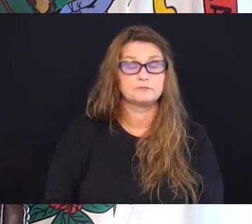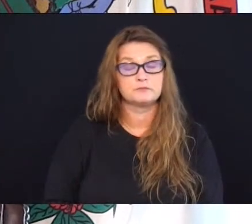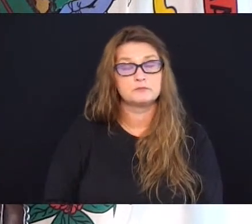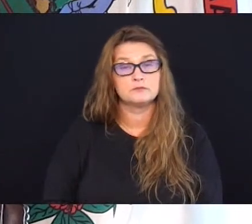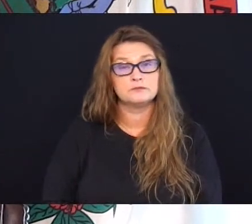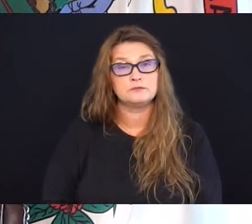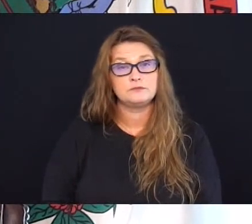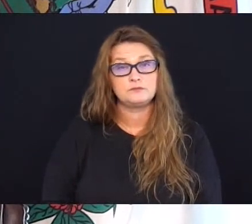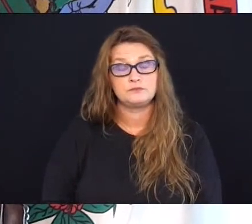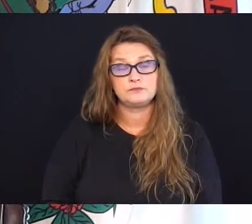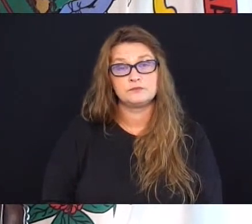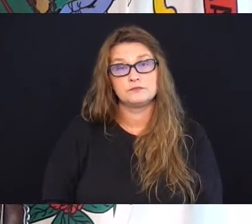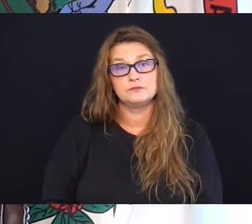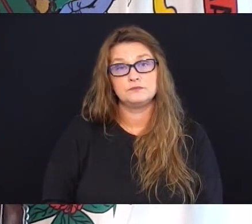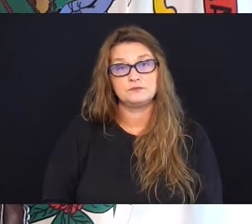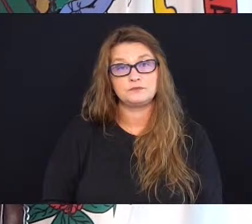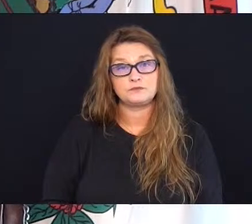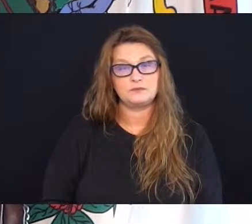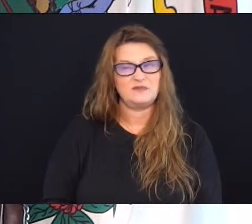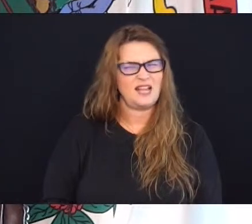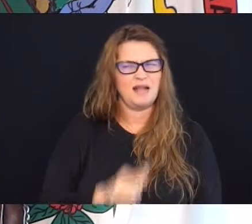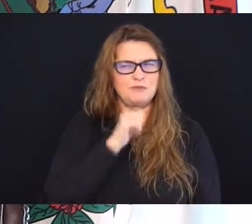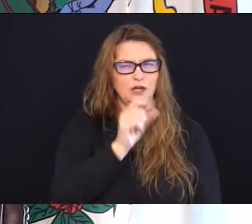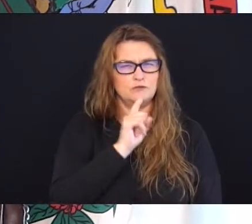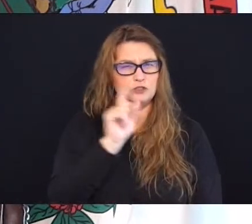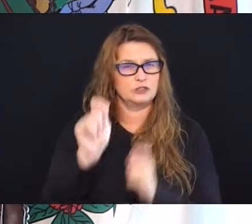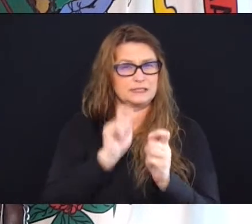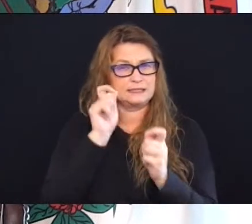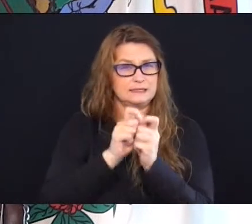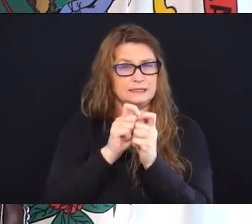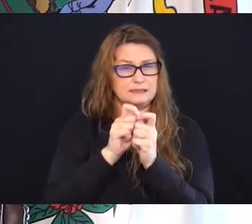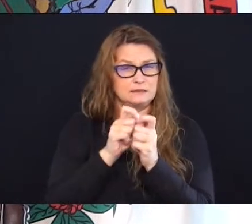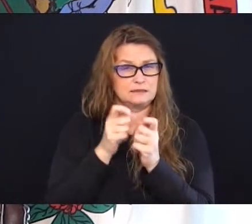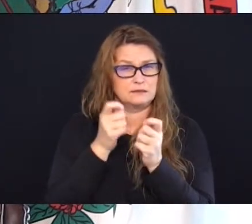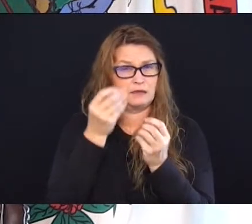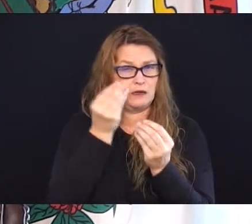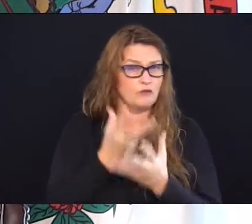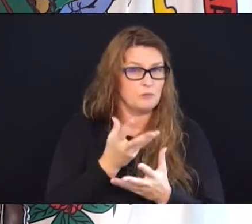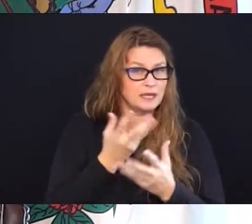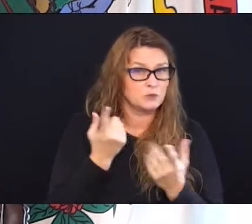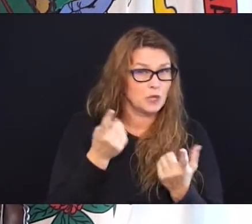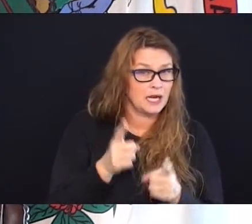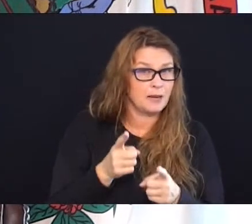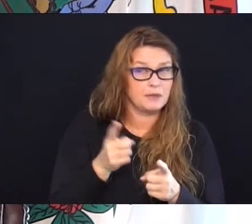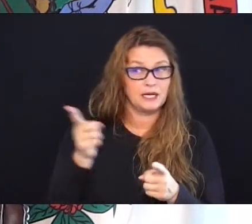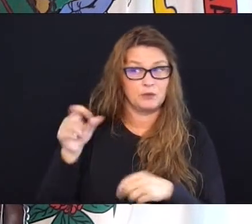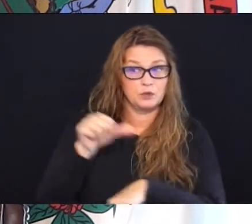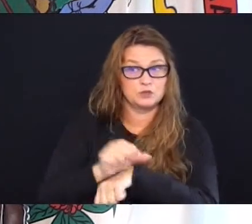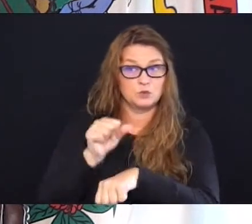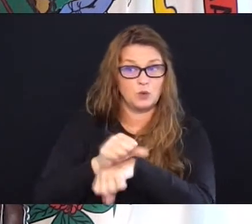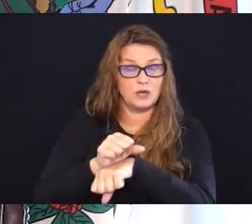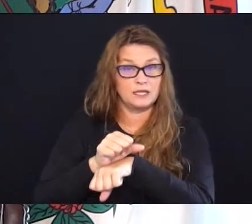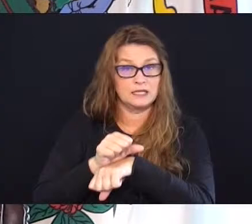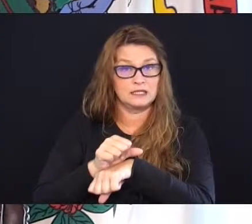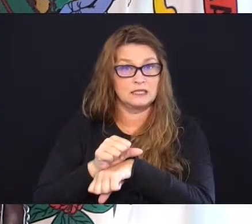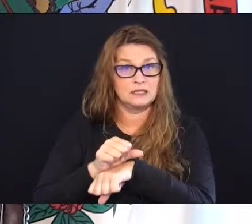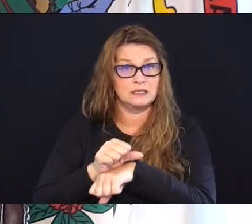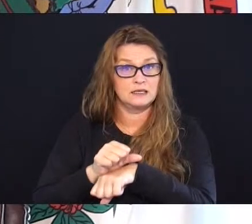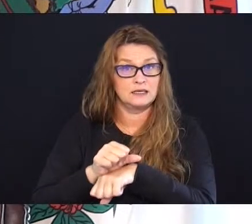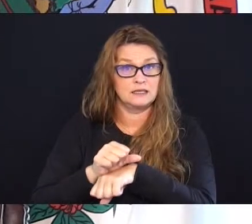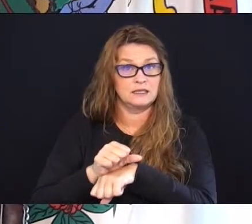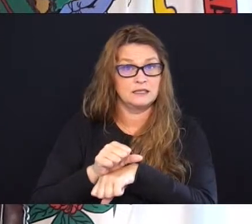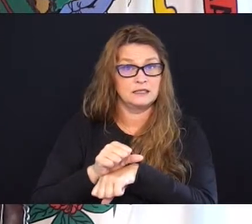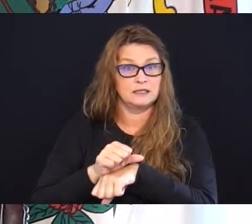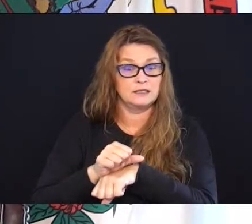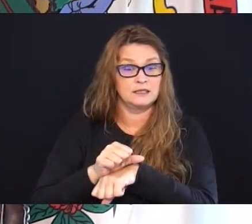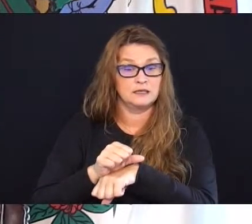just think about it, I don't know all the particulars, but it could very well be that Stephen was working in seam